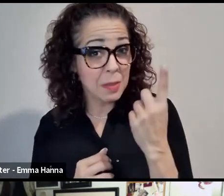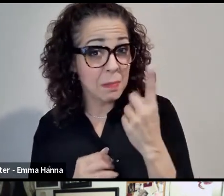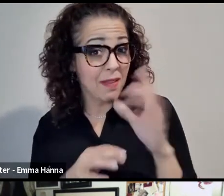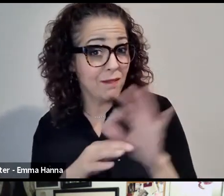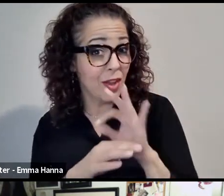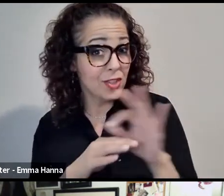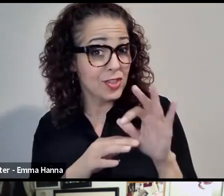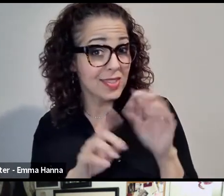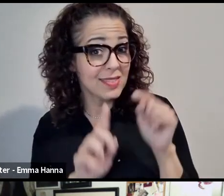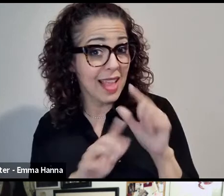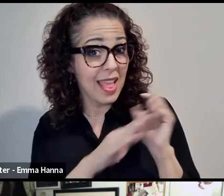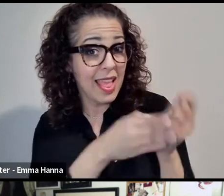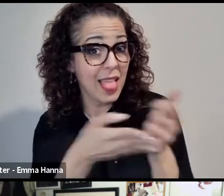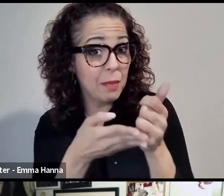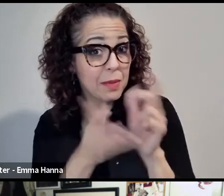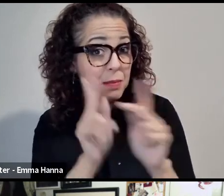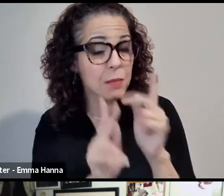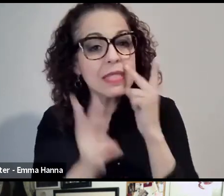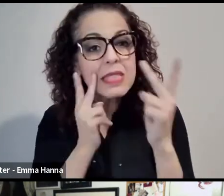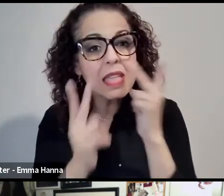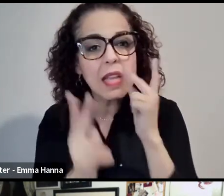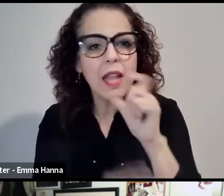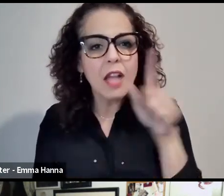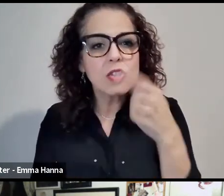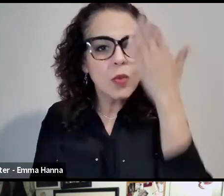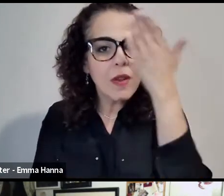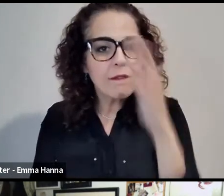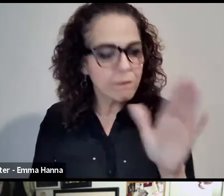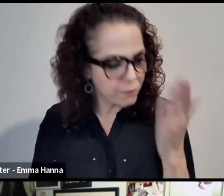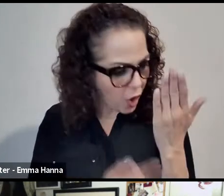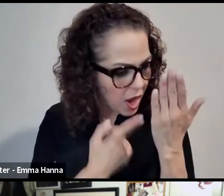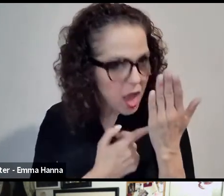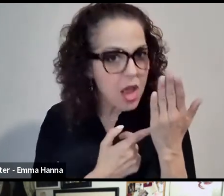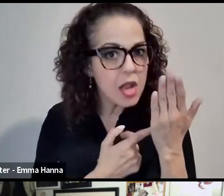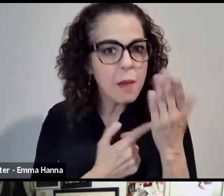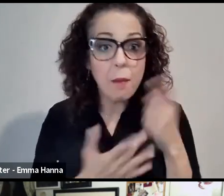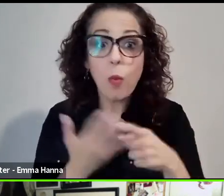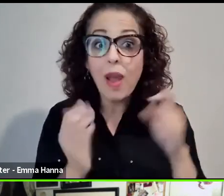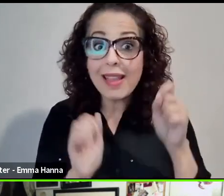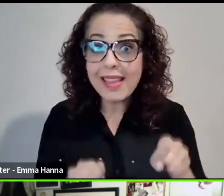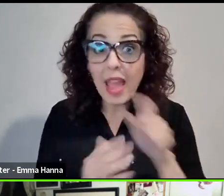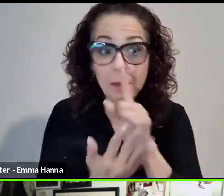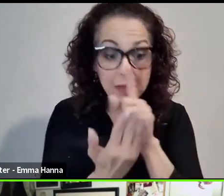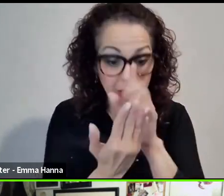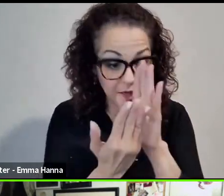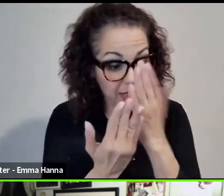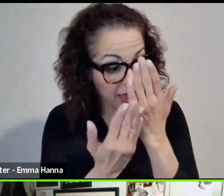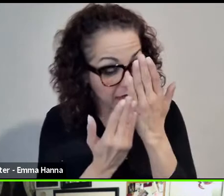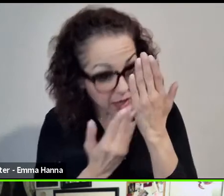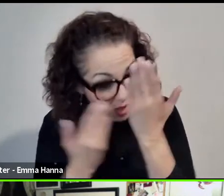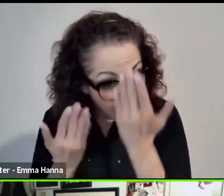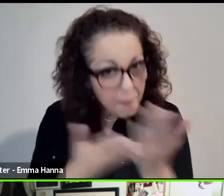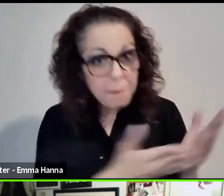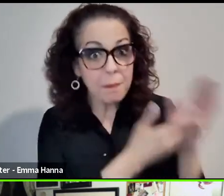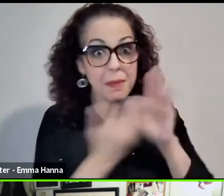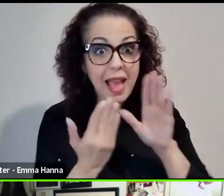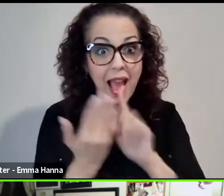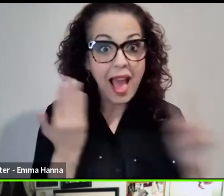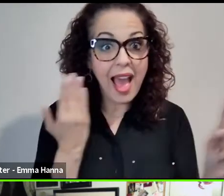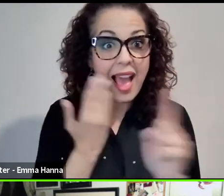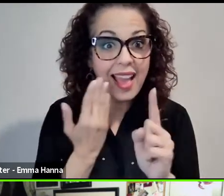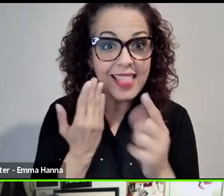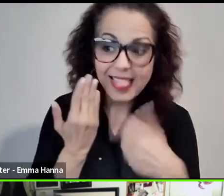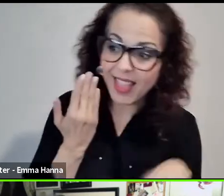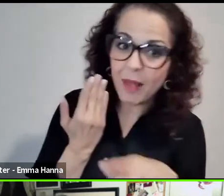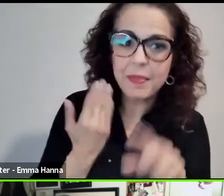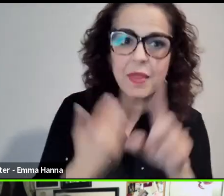of like helping people see, like not just what's in front of them, but what can be? 100%. And so I